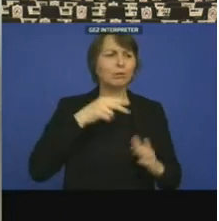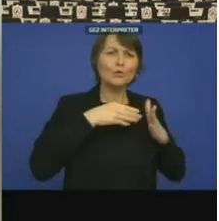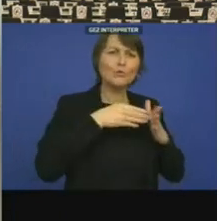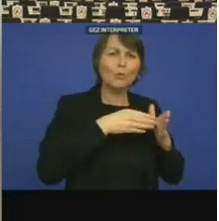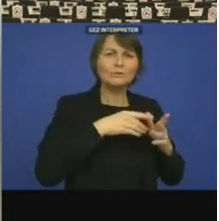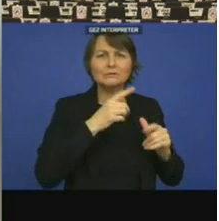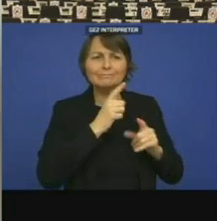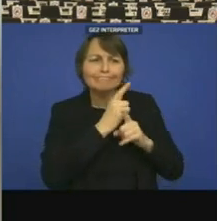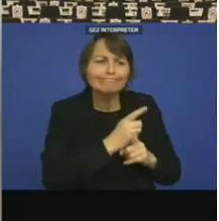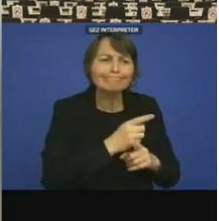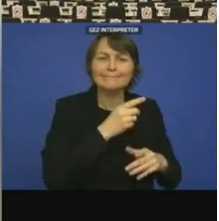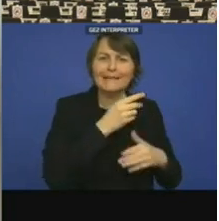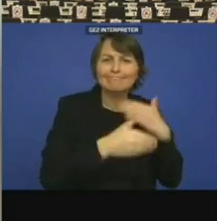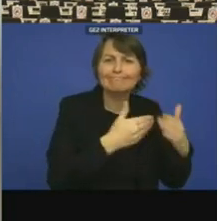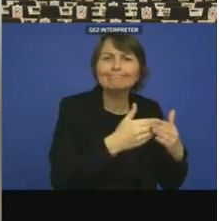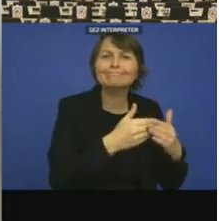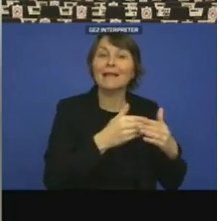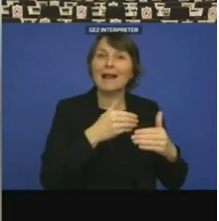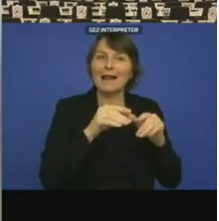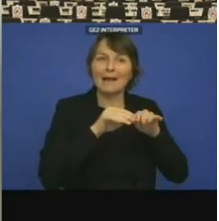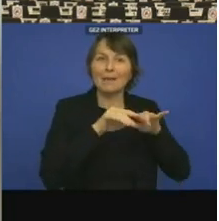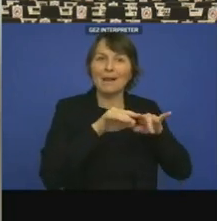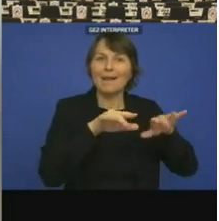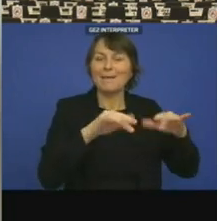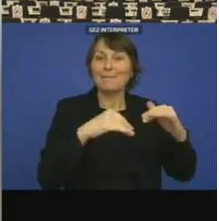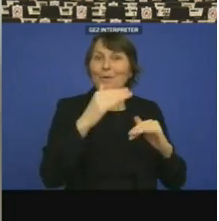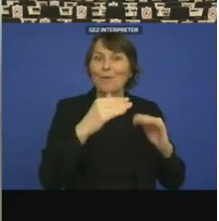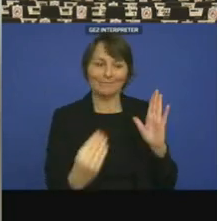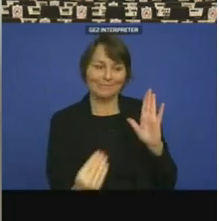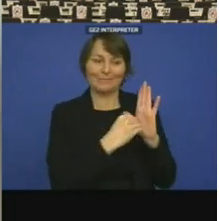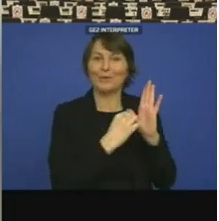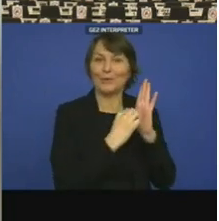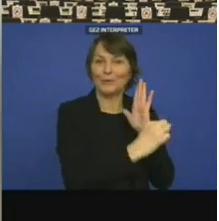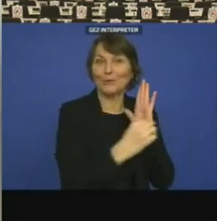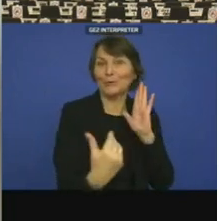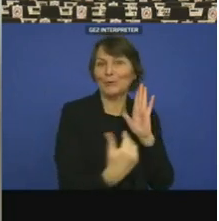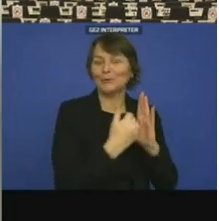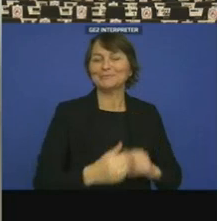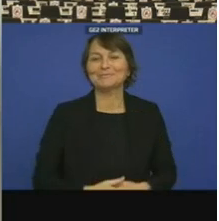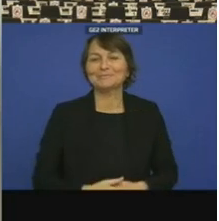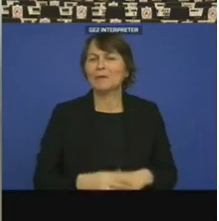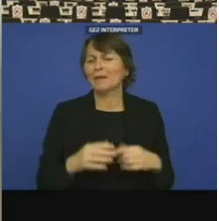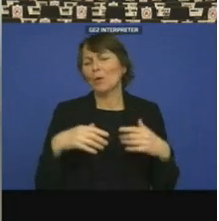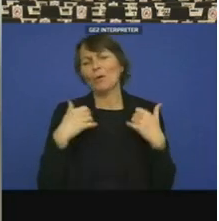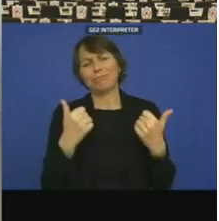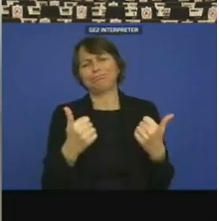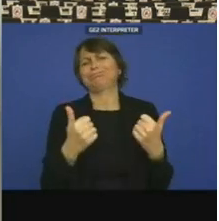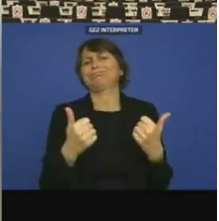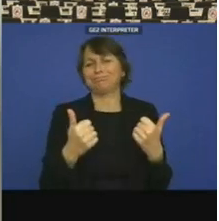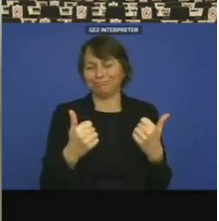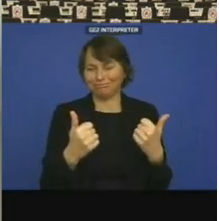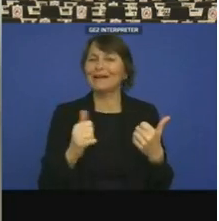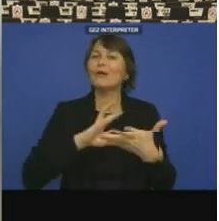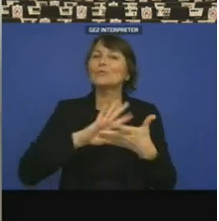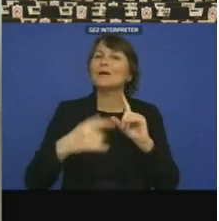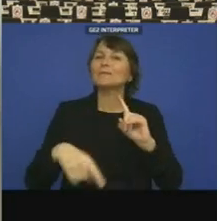of the new edition of the Erasmus Plus program. This great outcome of the Erasmus Plus program and